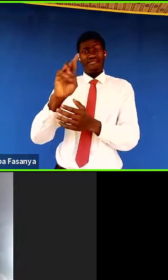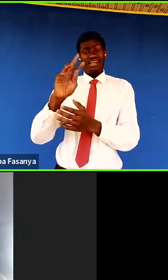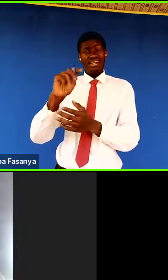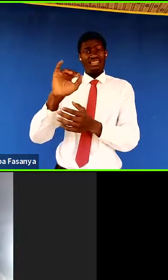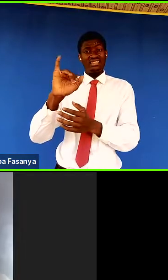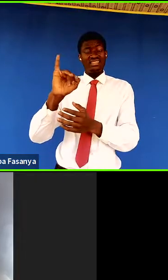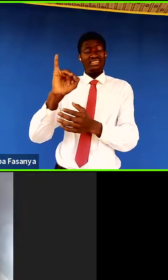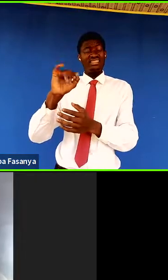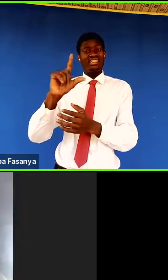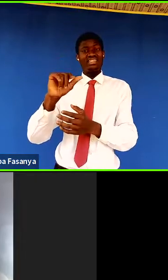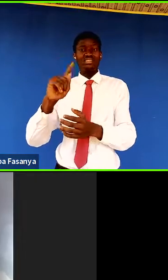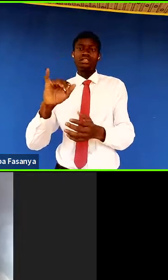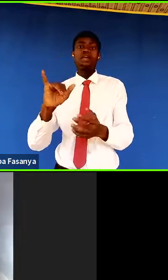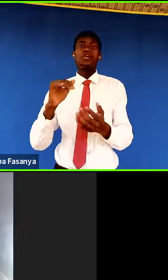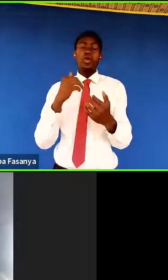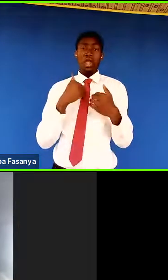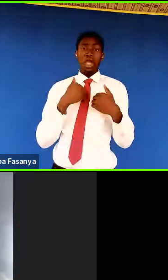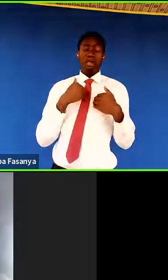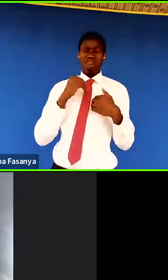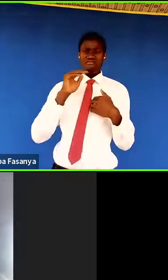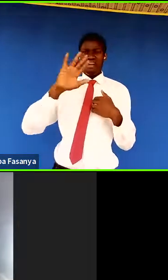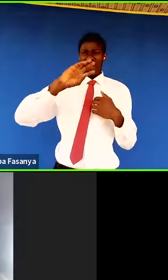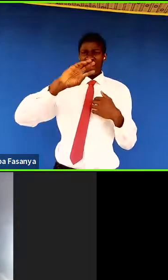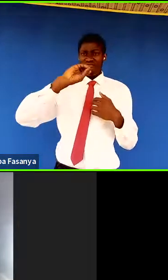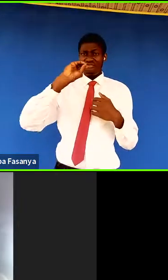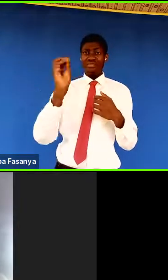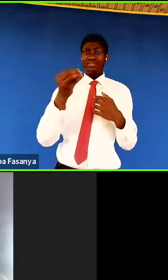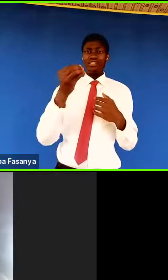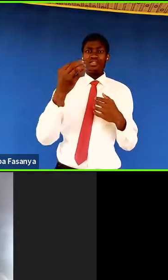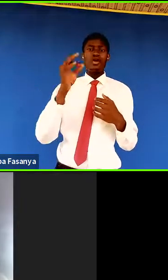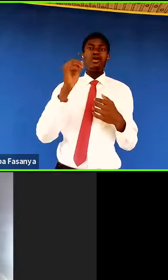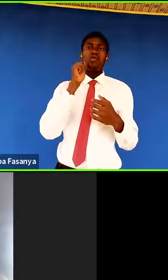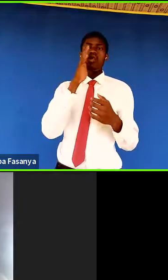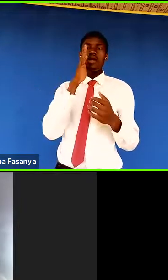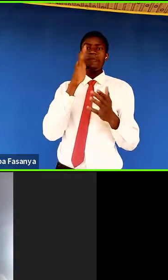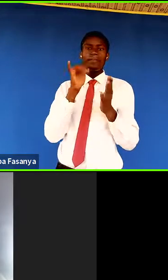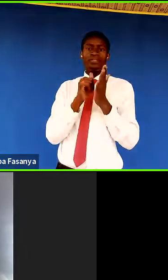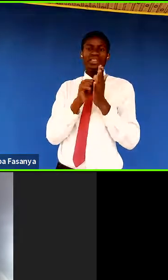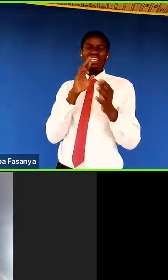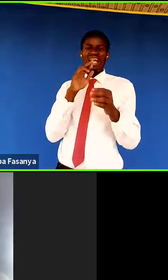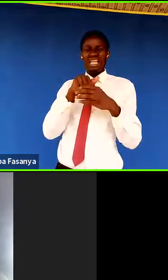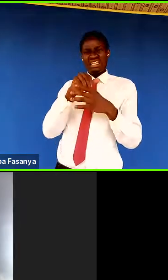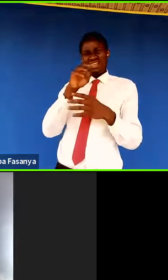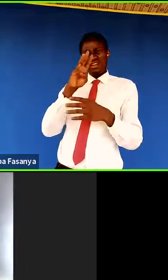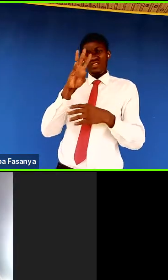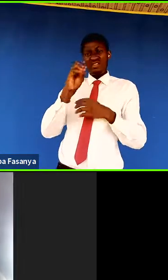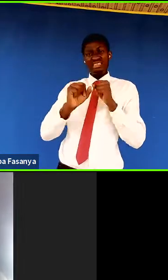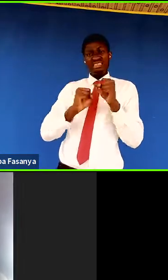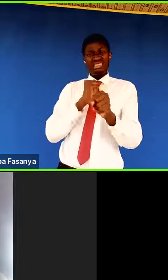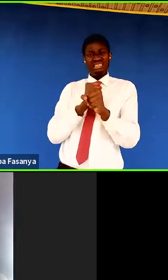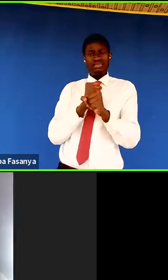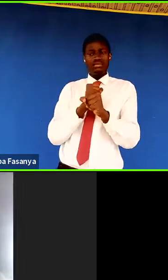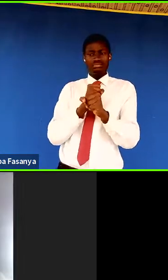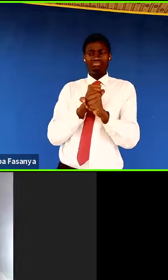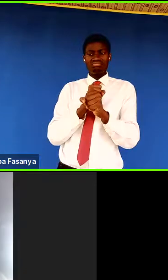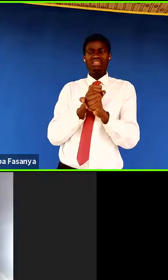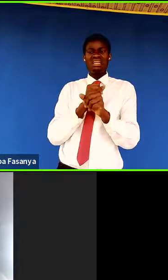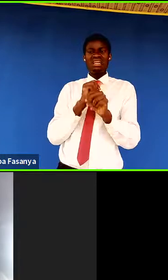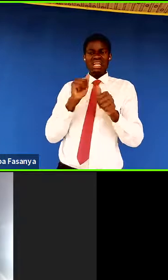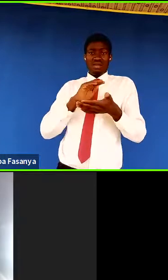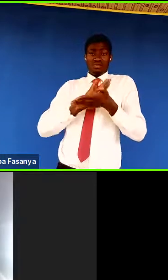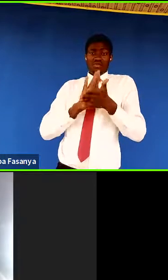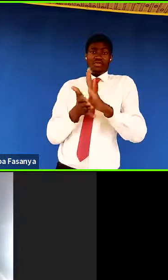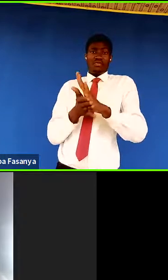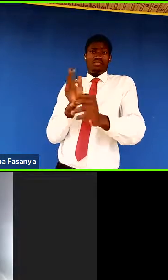about just 5% of the women that are in their 40s can get pregnant unassisted. Okay, so these are